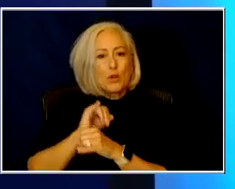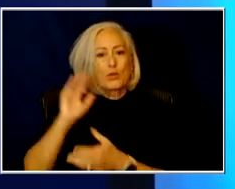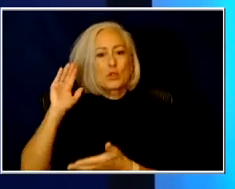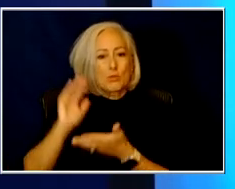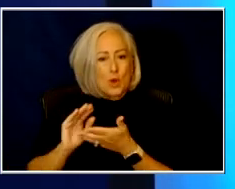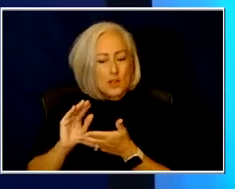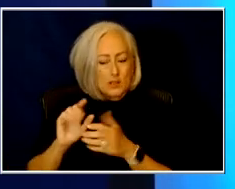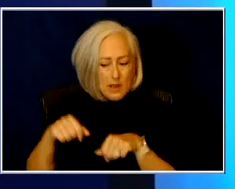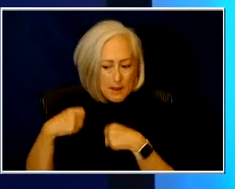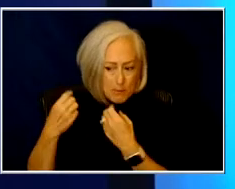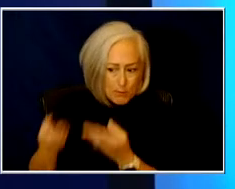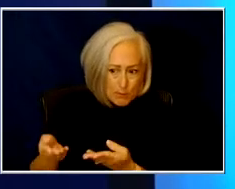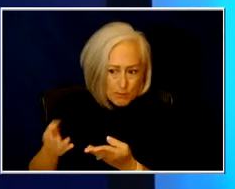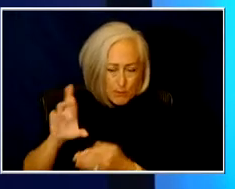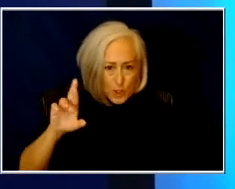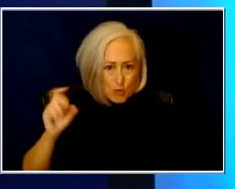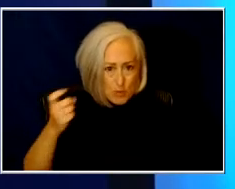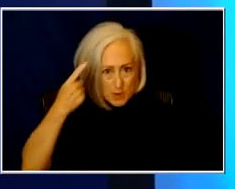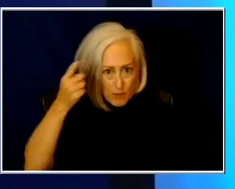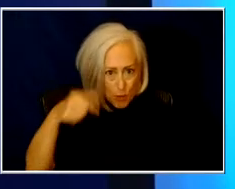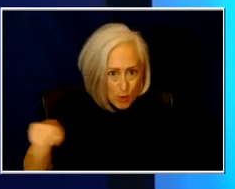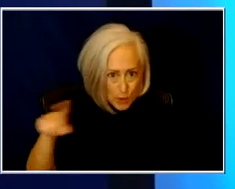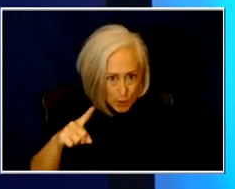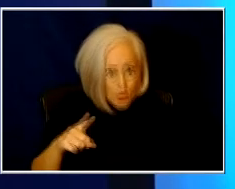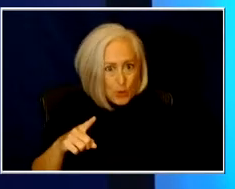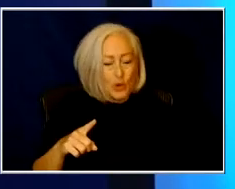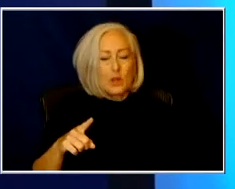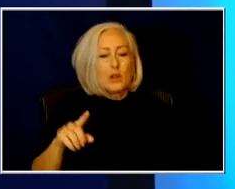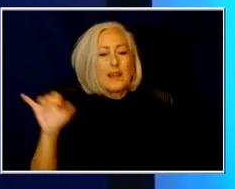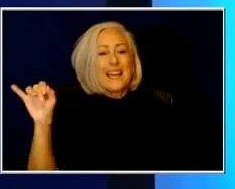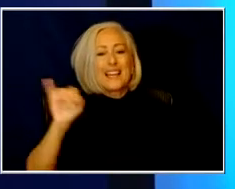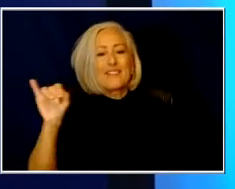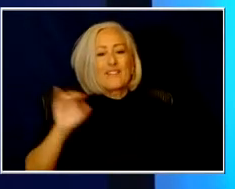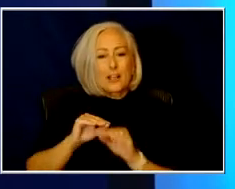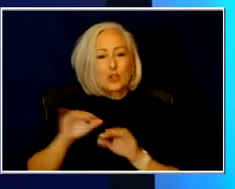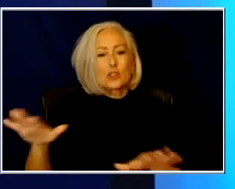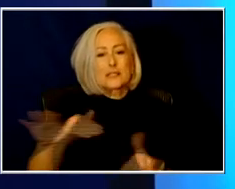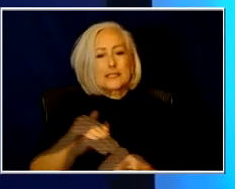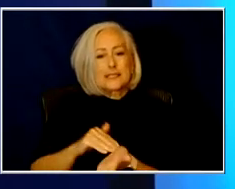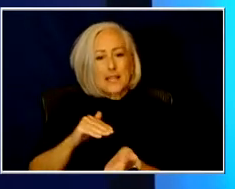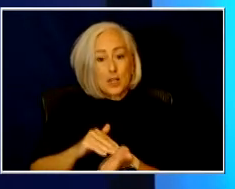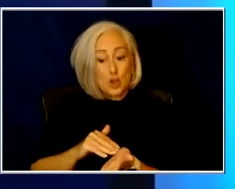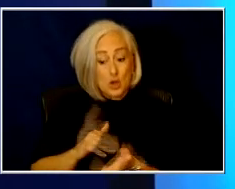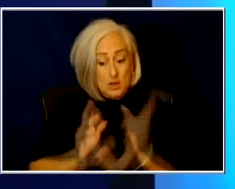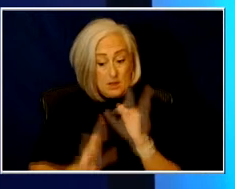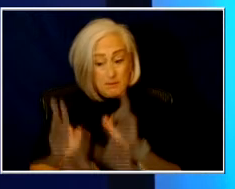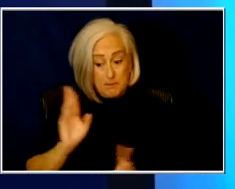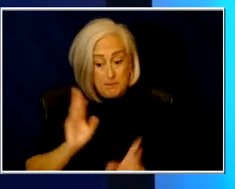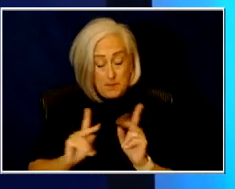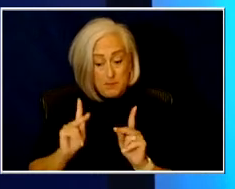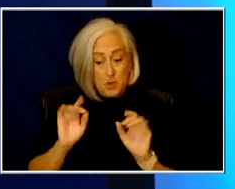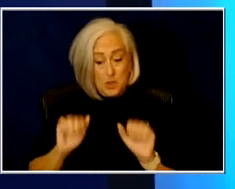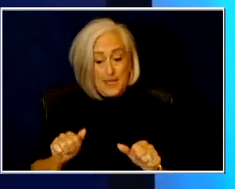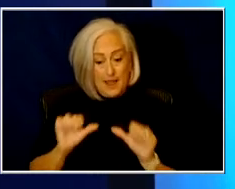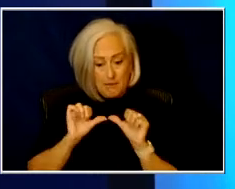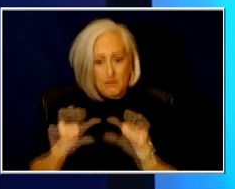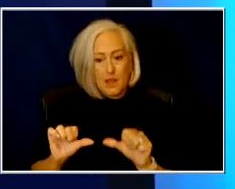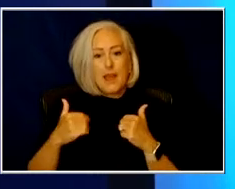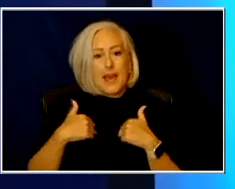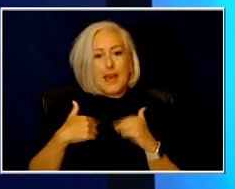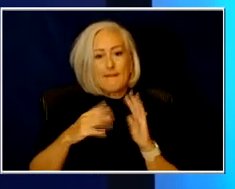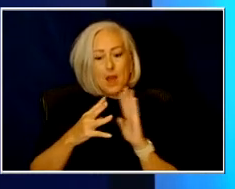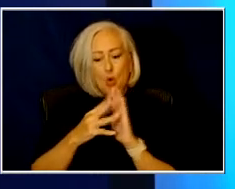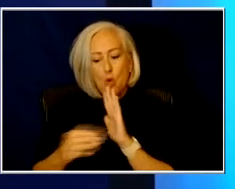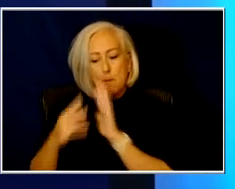comment from an infectious disease physician we know those people that are immunocompromised can have continued uh replication of the virus